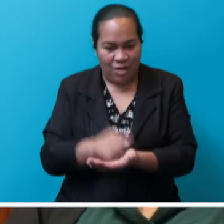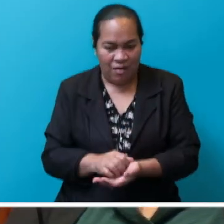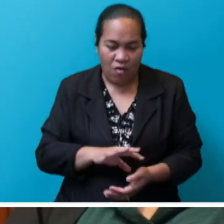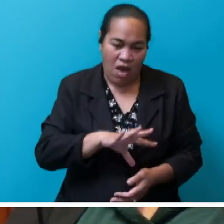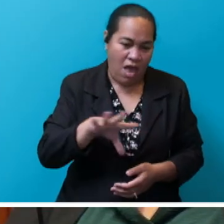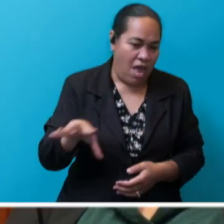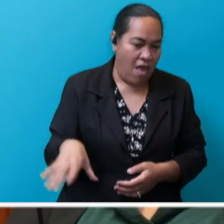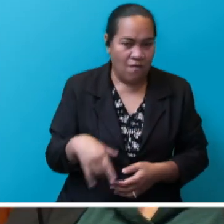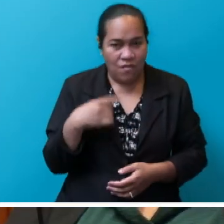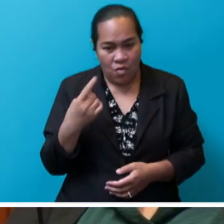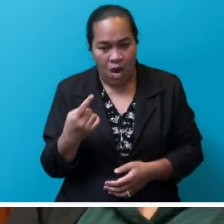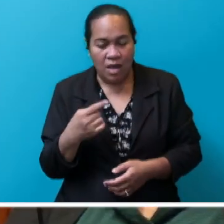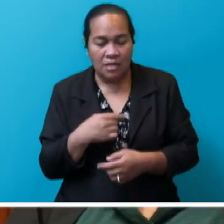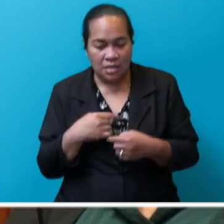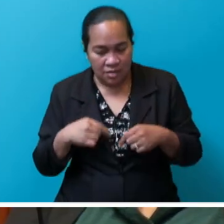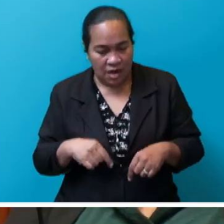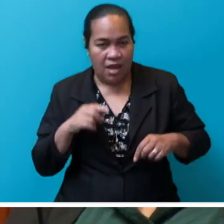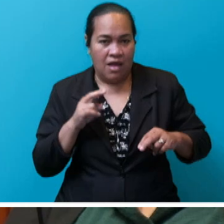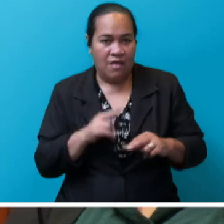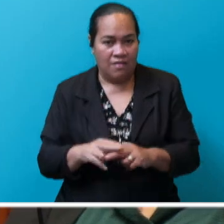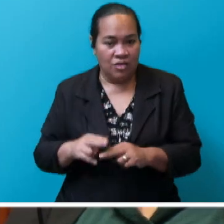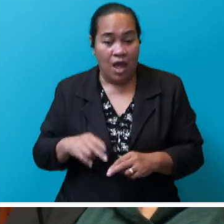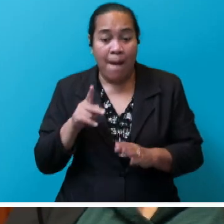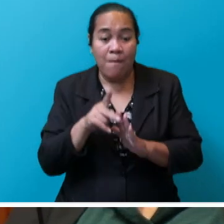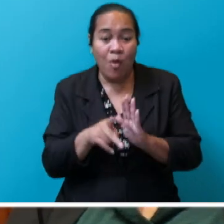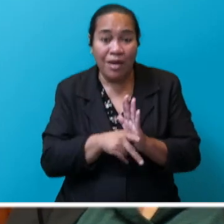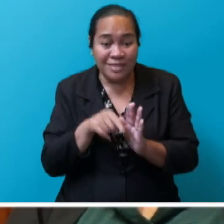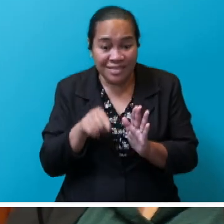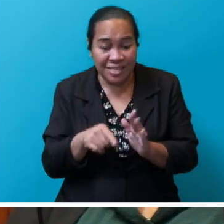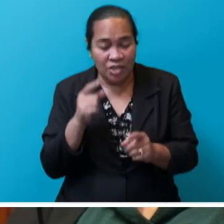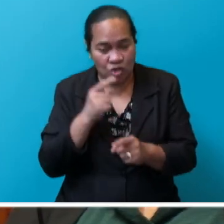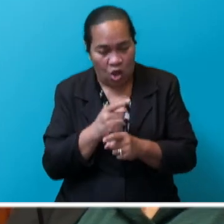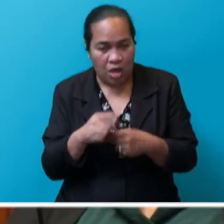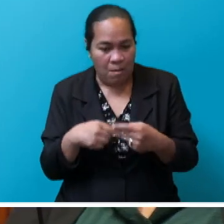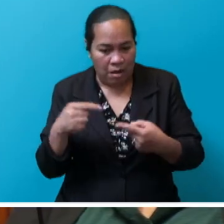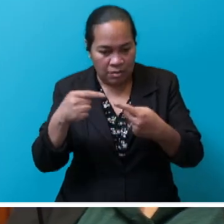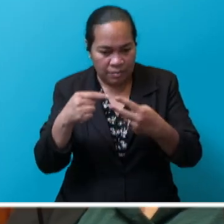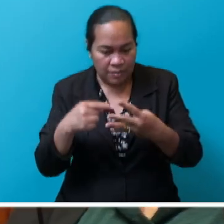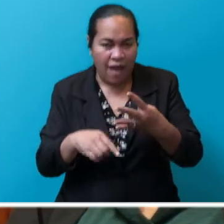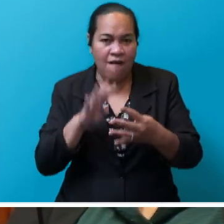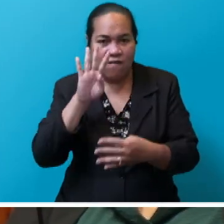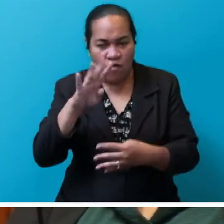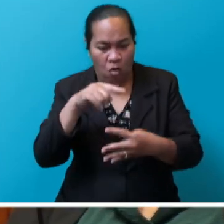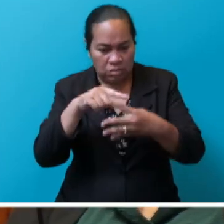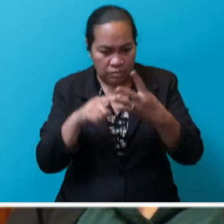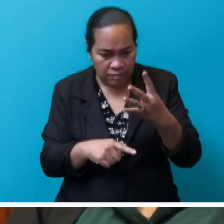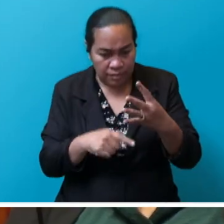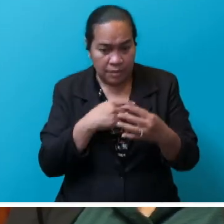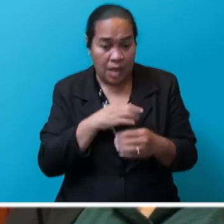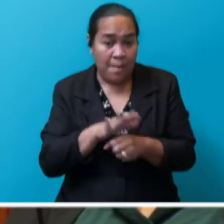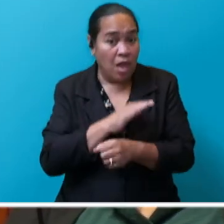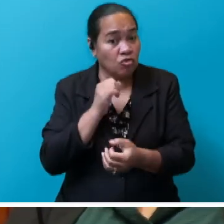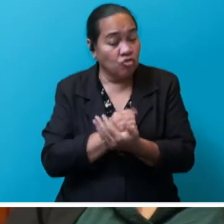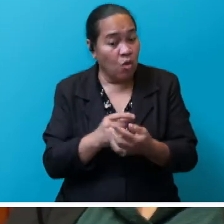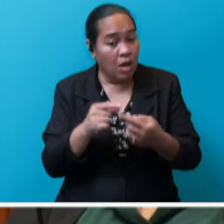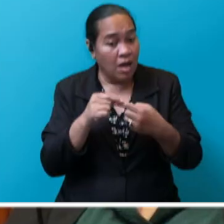our beloved country. And the policy itself outlines 4 key national commitments. 1, to ensure